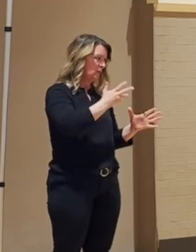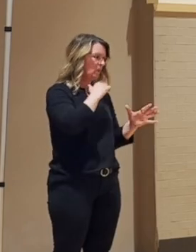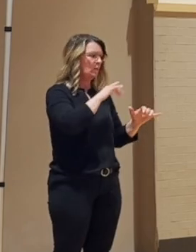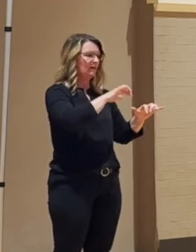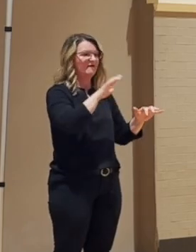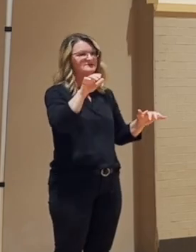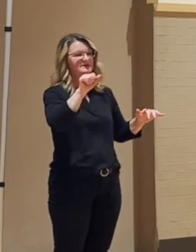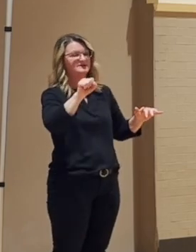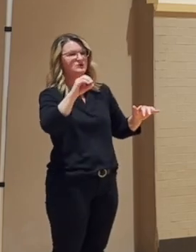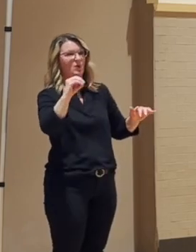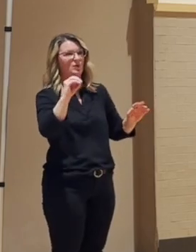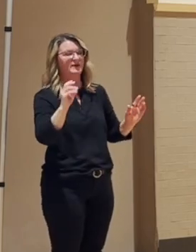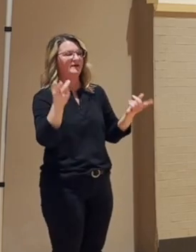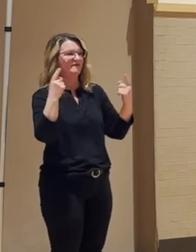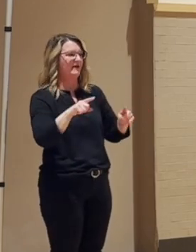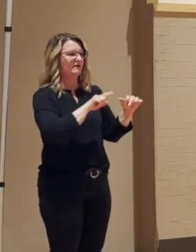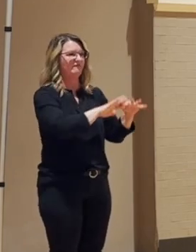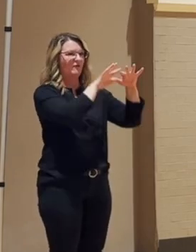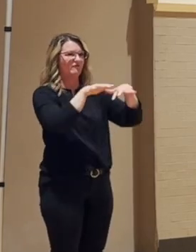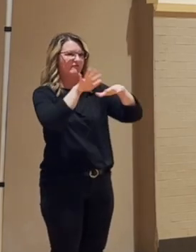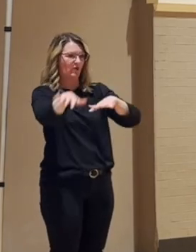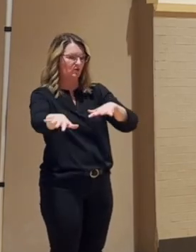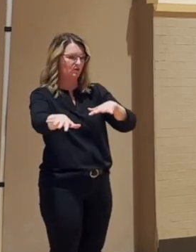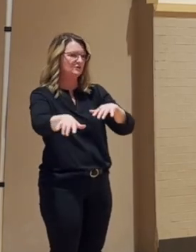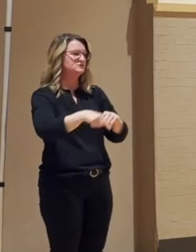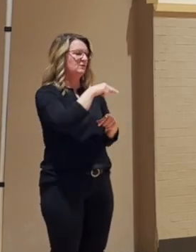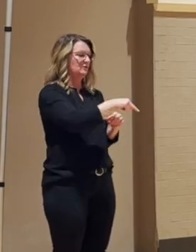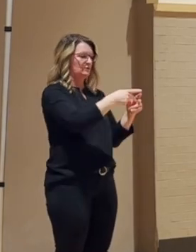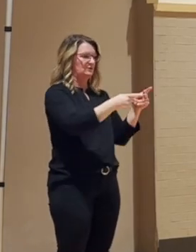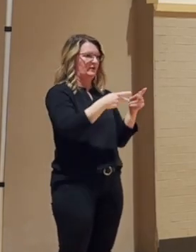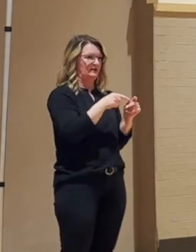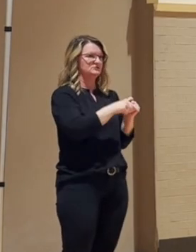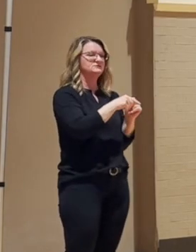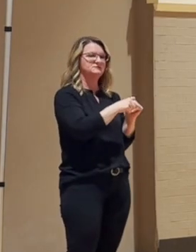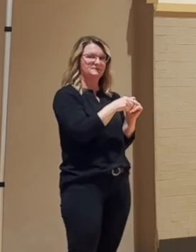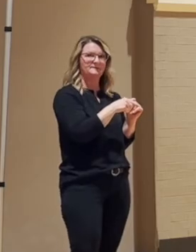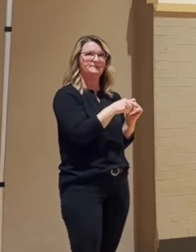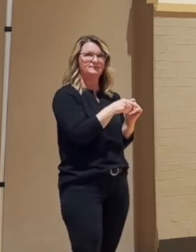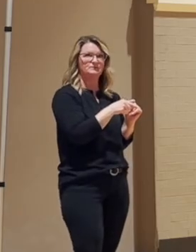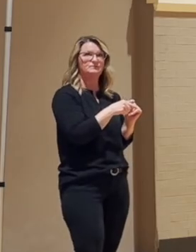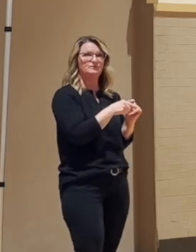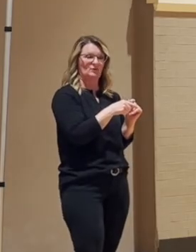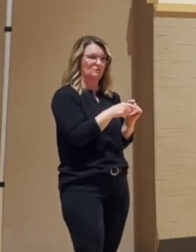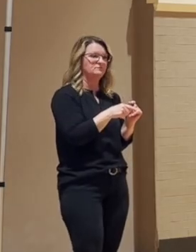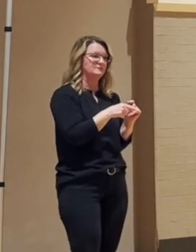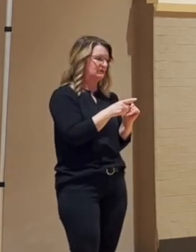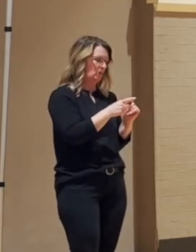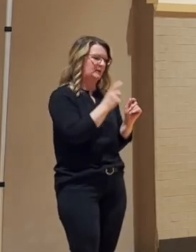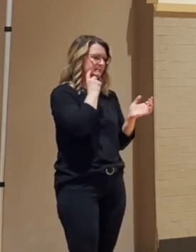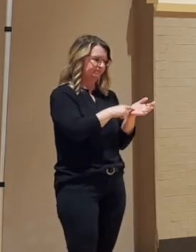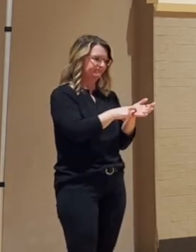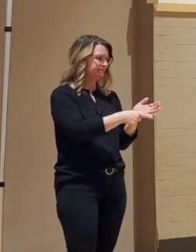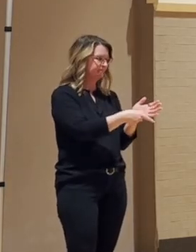a CSO event. So at those locations even, we were noting that we wouldn't be in compliance at